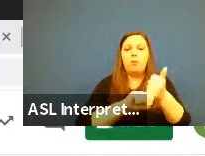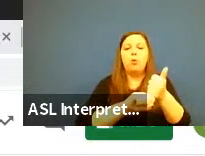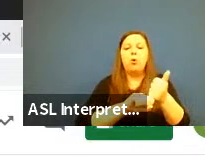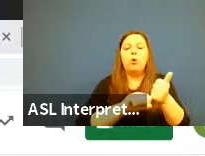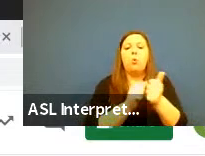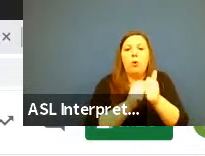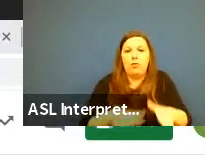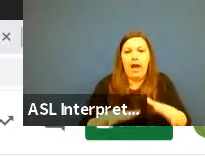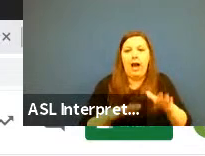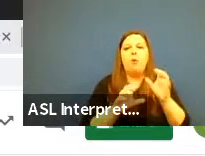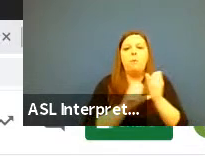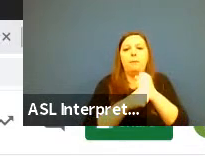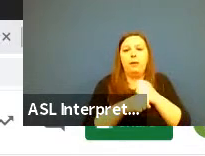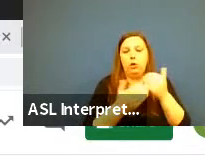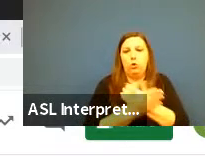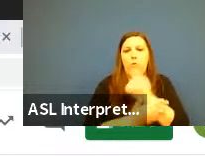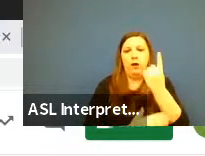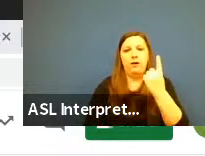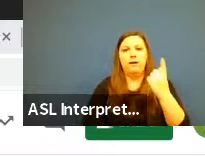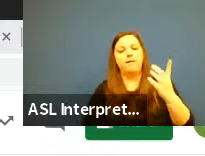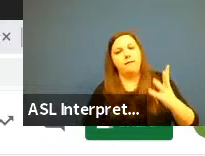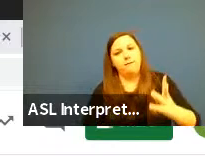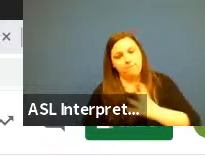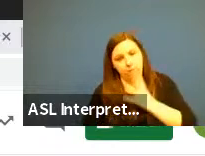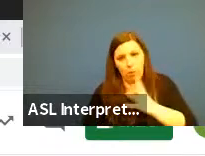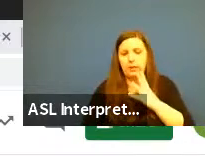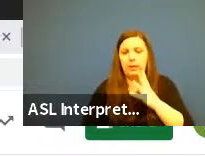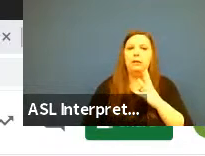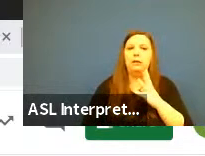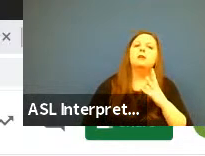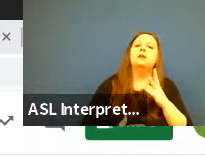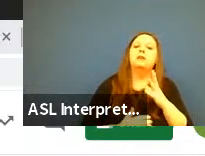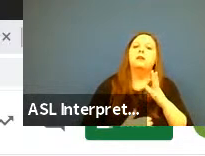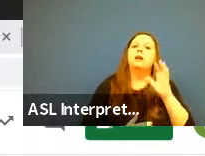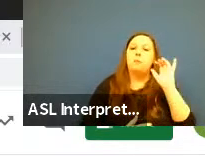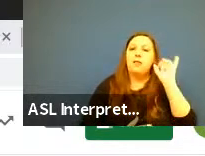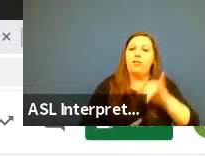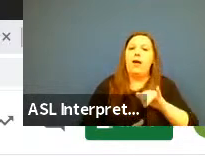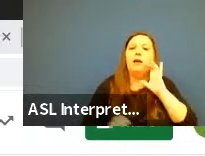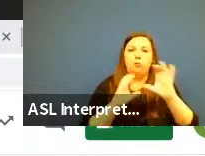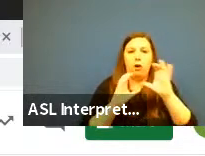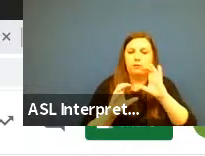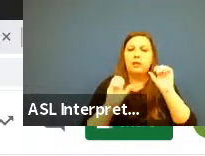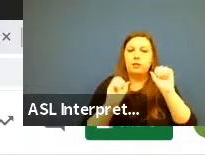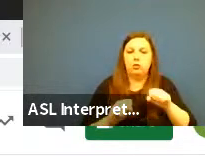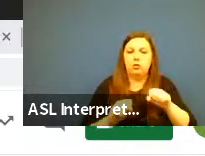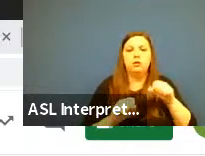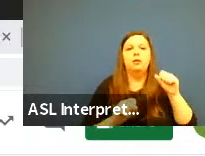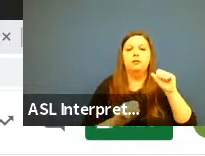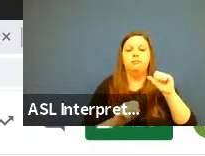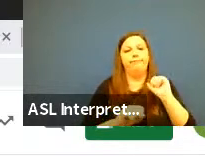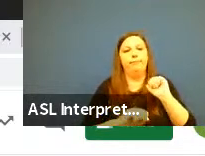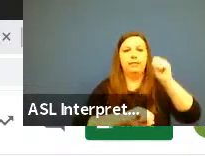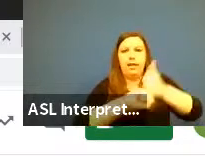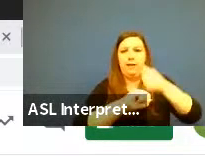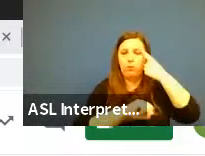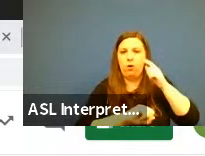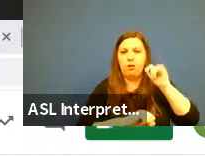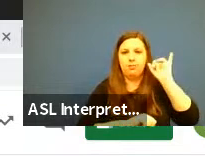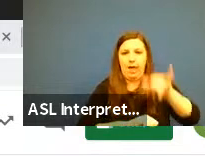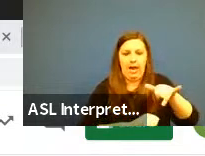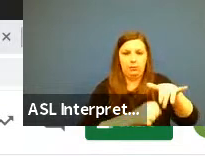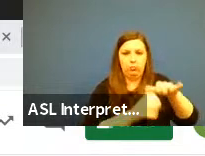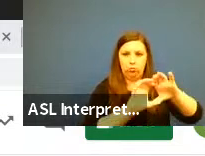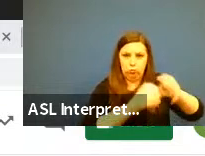it would also center that conversation on people who are just laser focused on getting this survey done and done efficiently